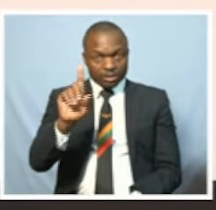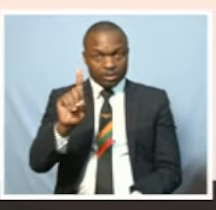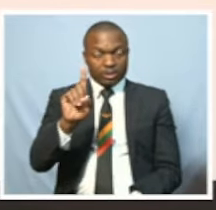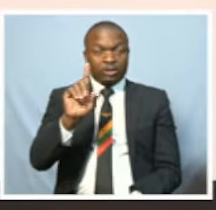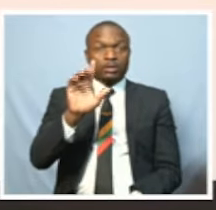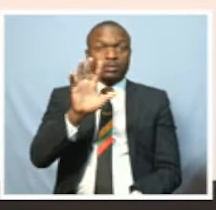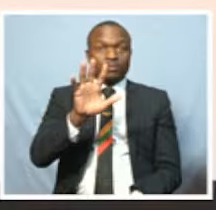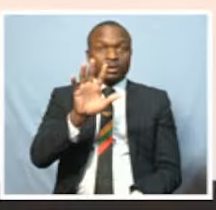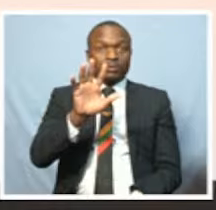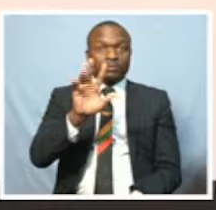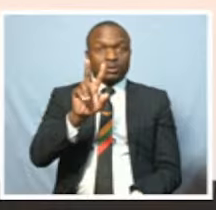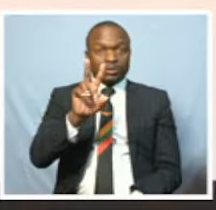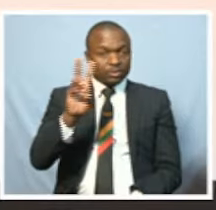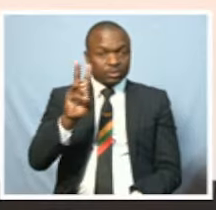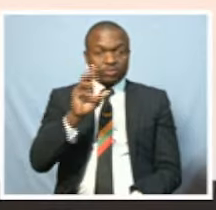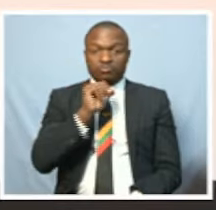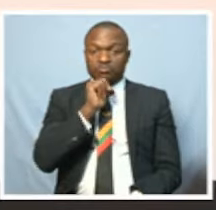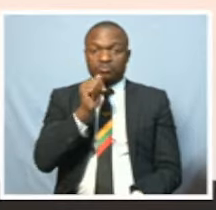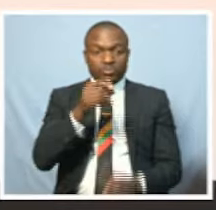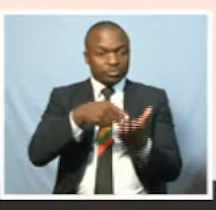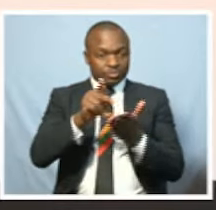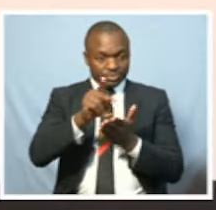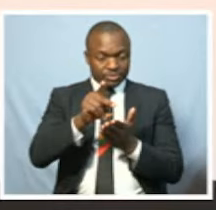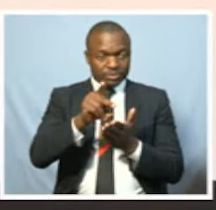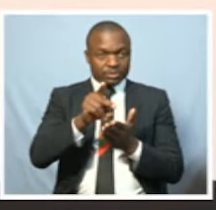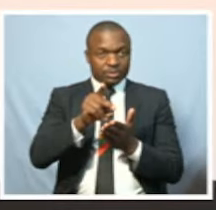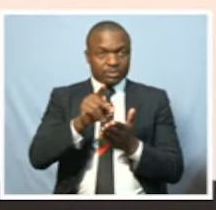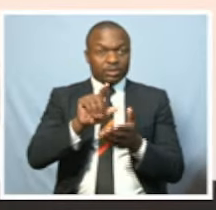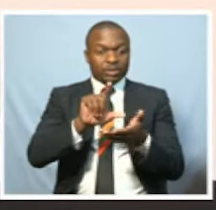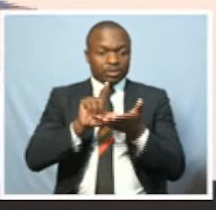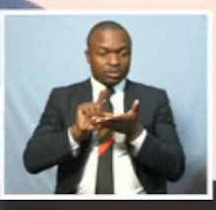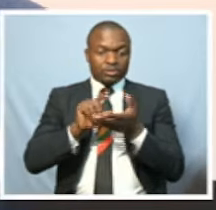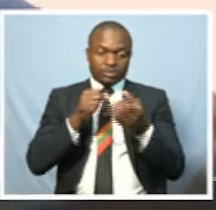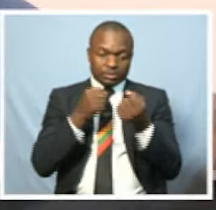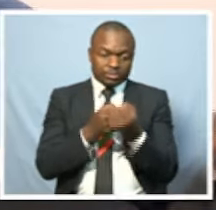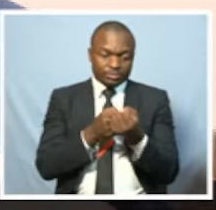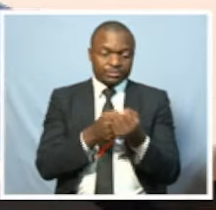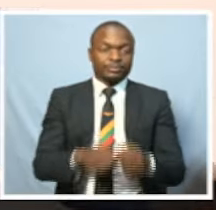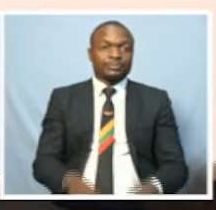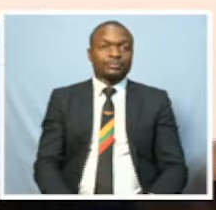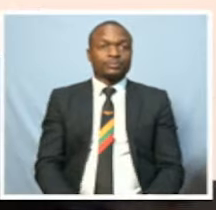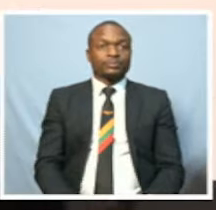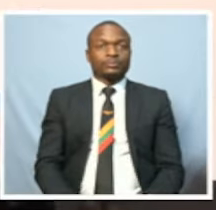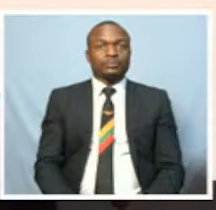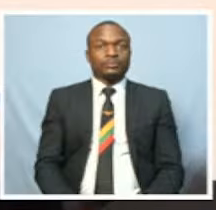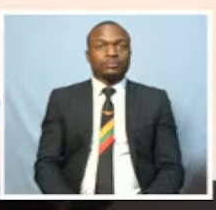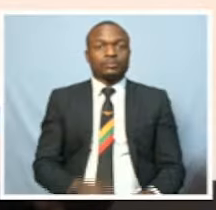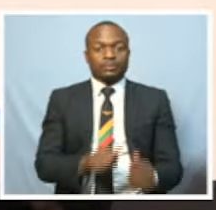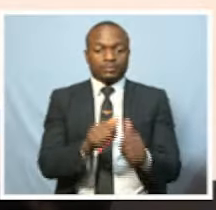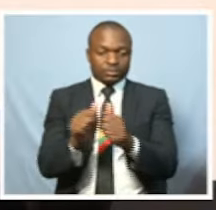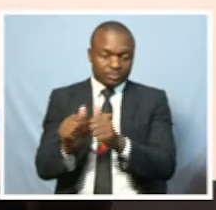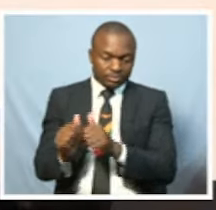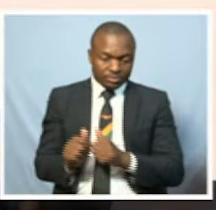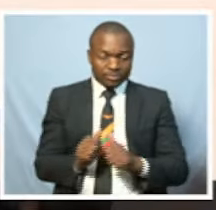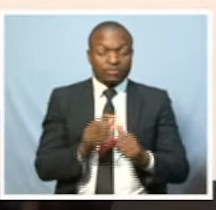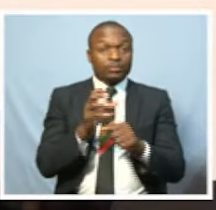761,526 had not been paid back by the loan beneficiaries. Action